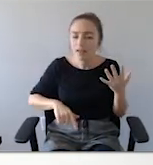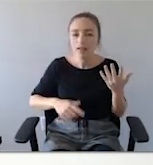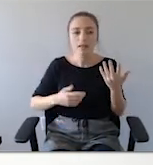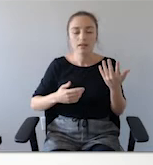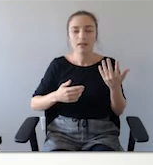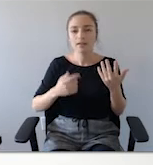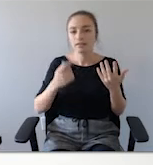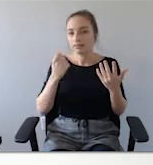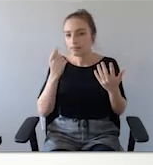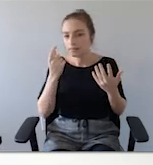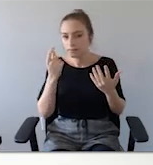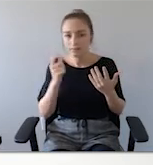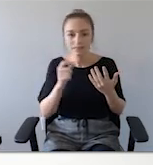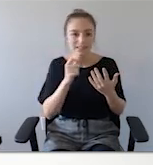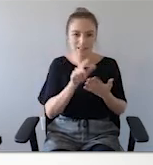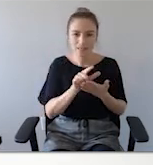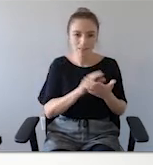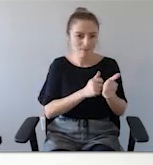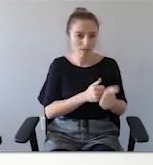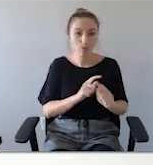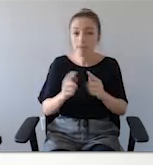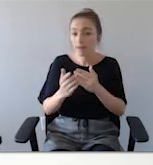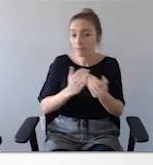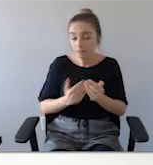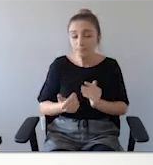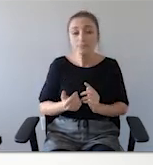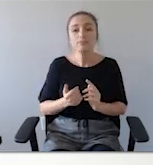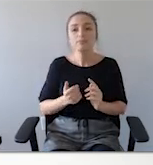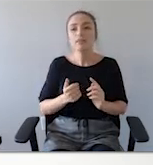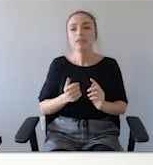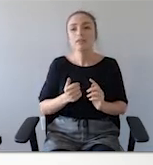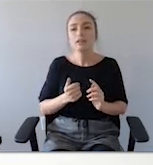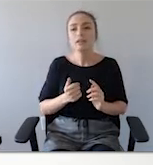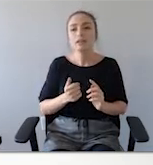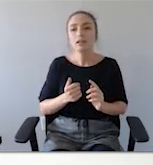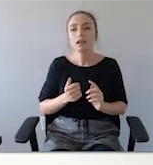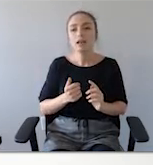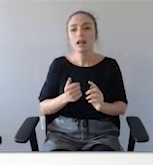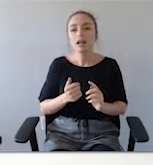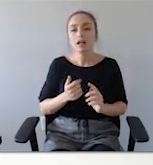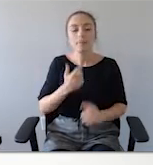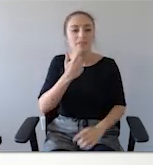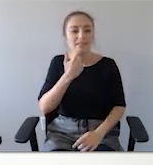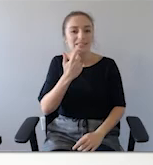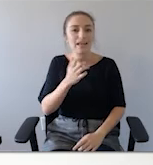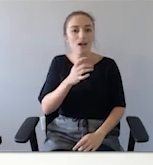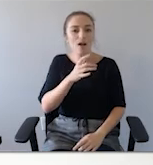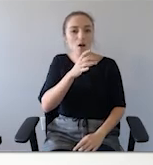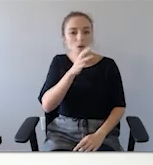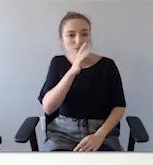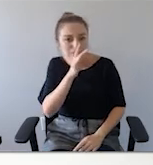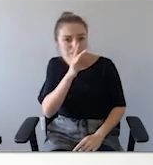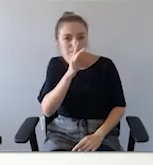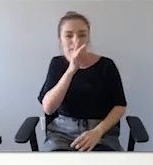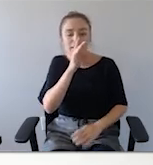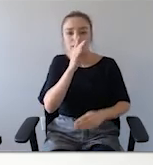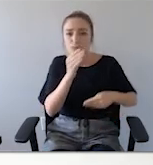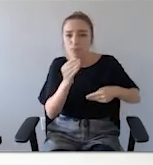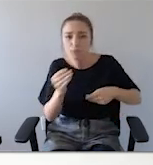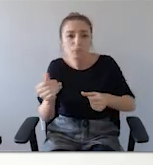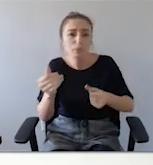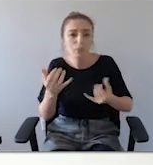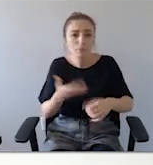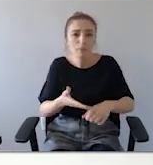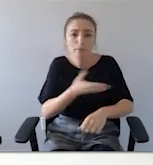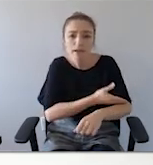that, that's what they're looking for. And, oh, their articulation is so much better. That's kind of code for, yeah, we're going to be cutting